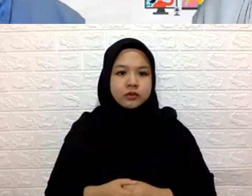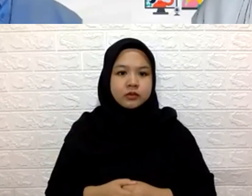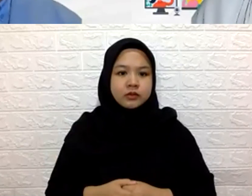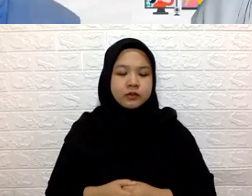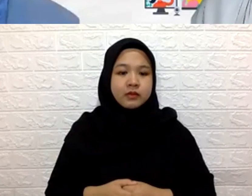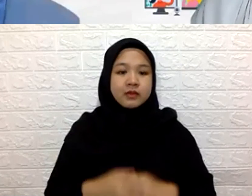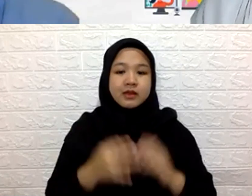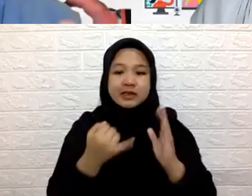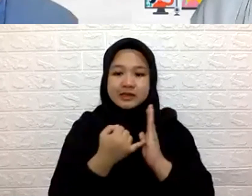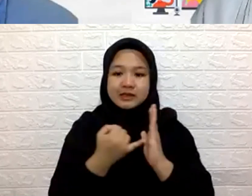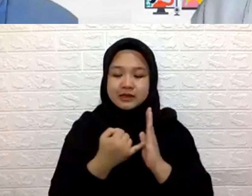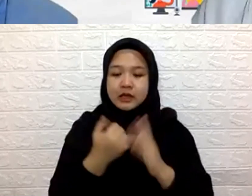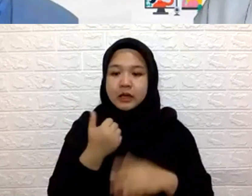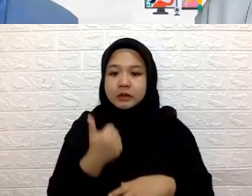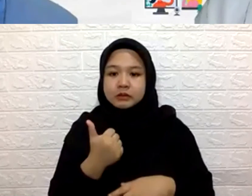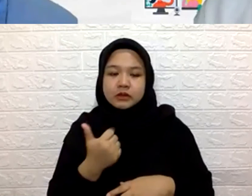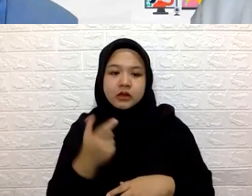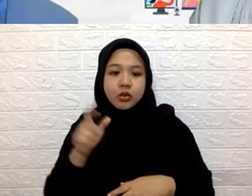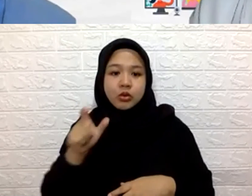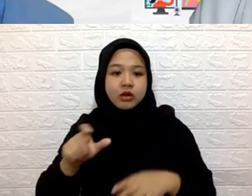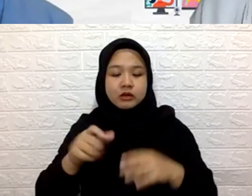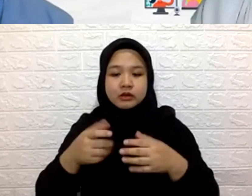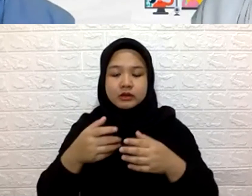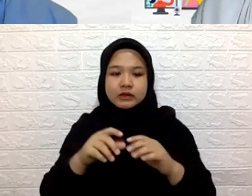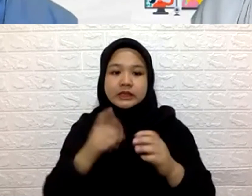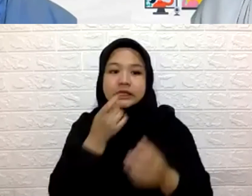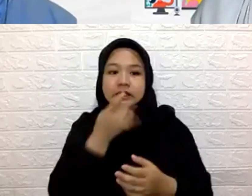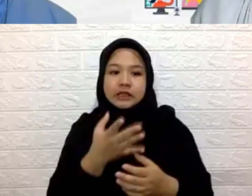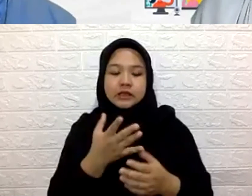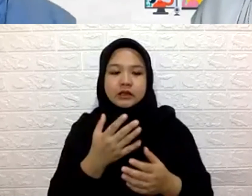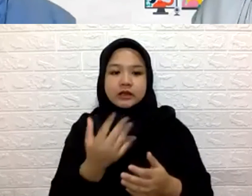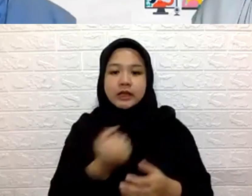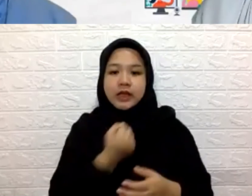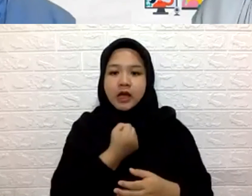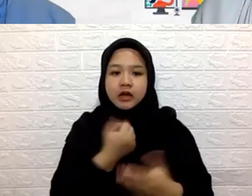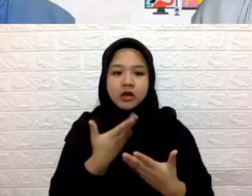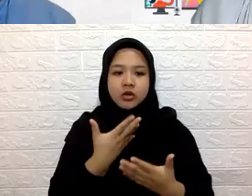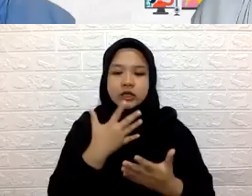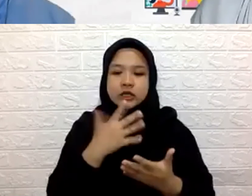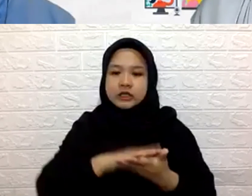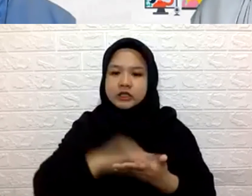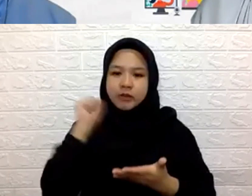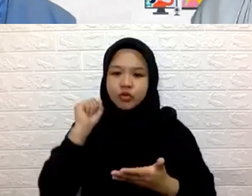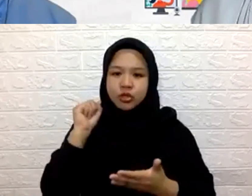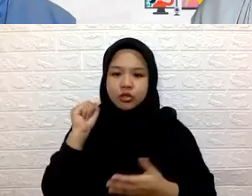what we call revoke a license, take it away if it's very serious. They can, what we call